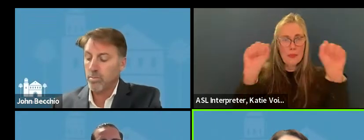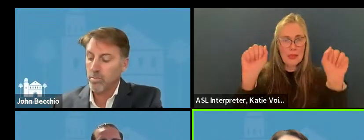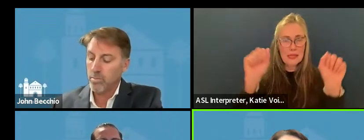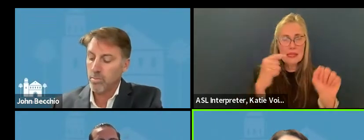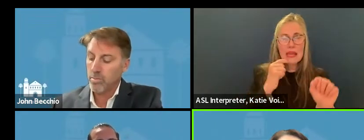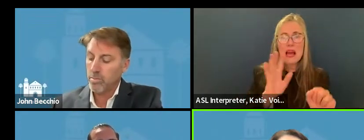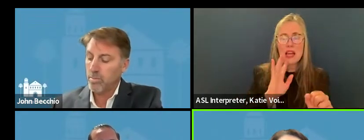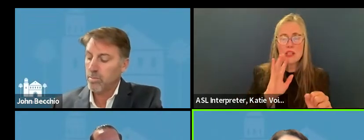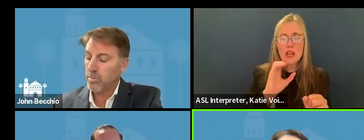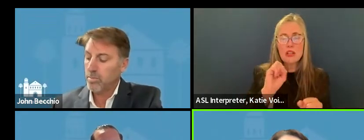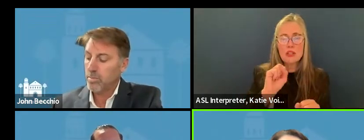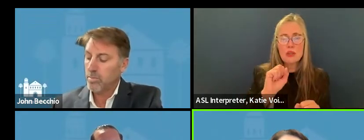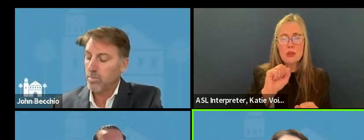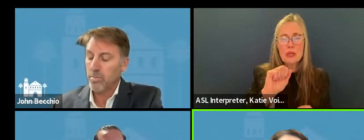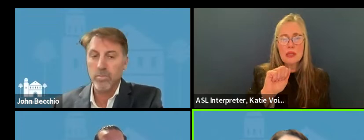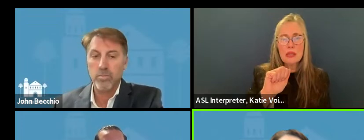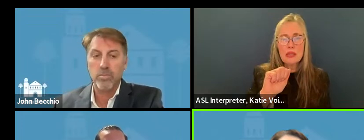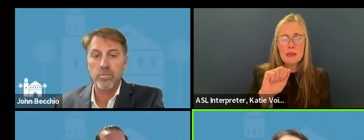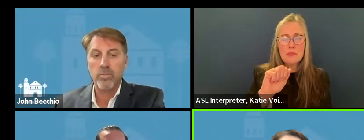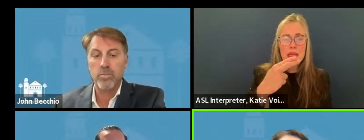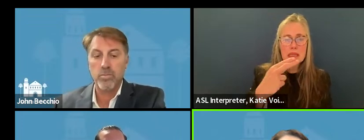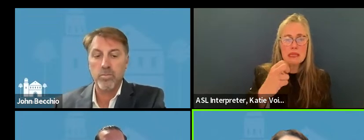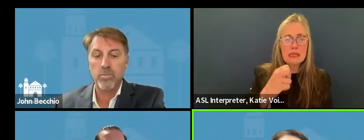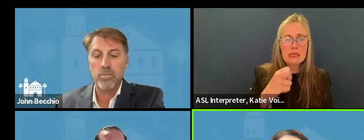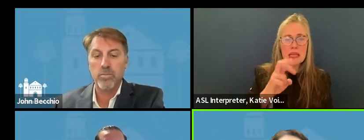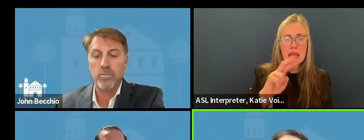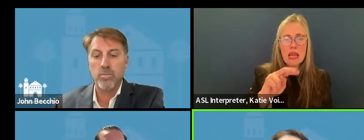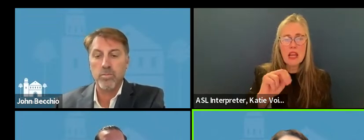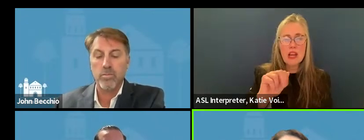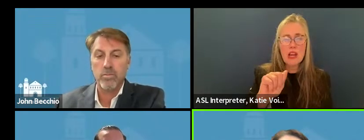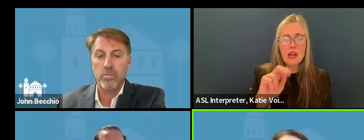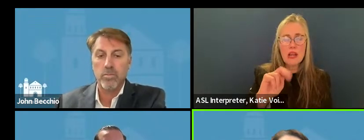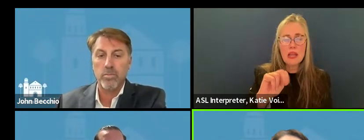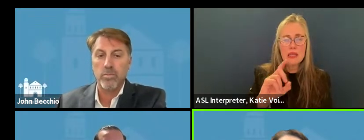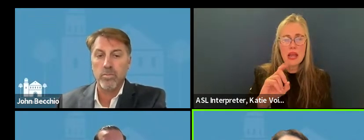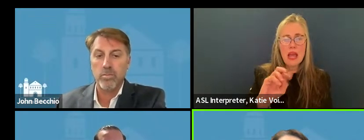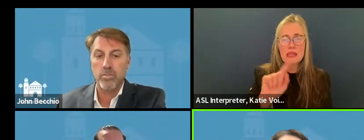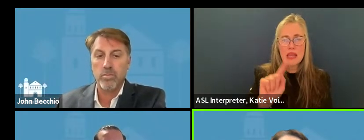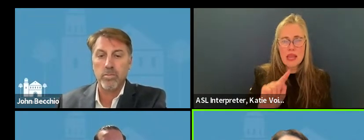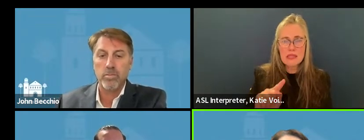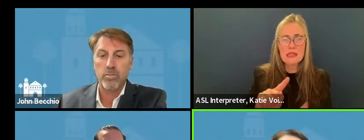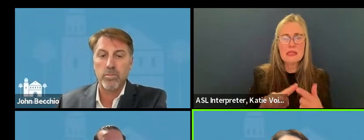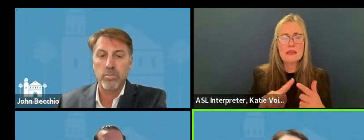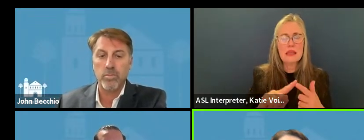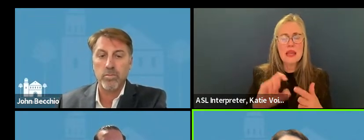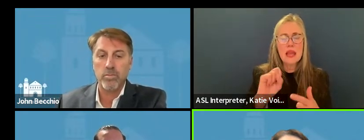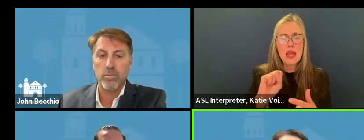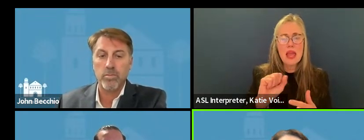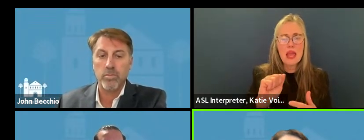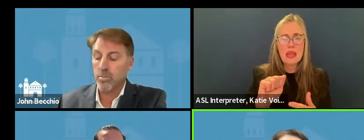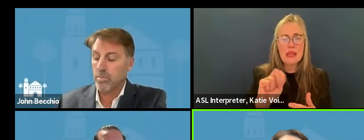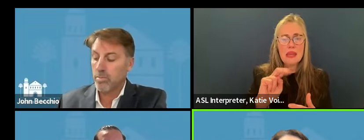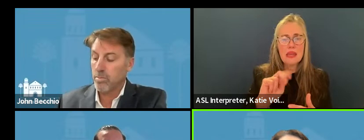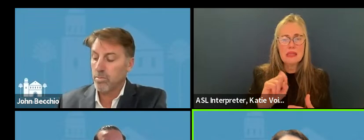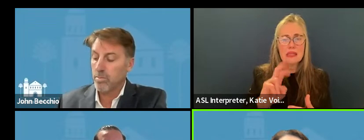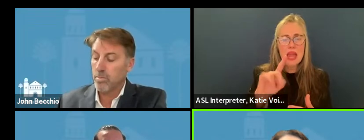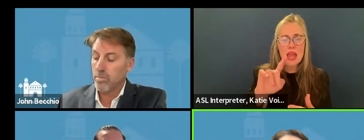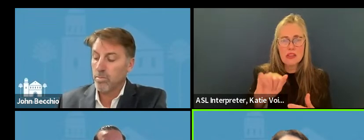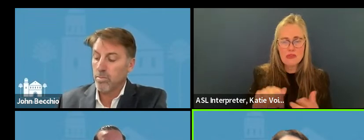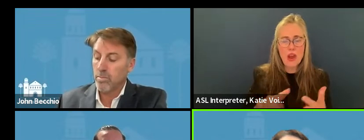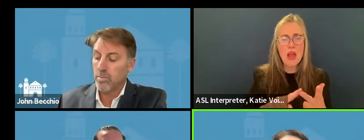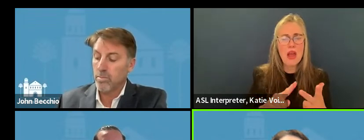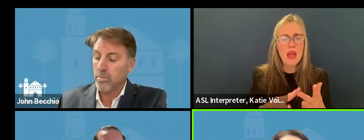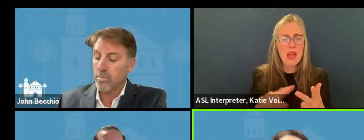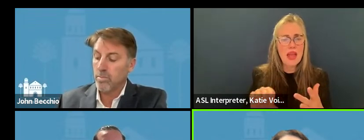Sandra and Adriana in my office about this. And as Dr. Vecchio said, we will bring those amounts. I do want to just acknowledge